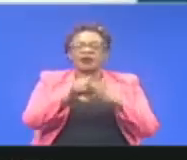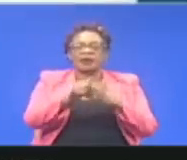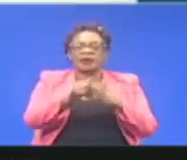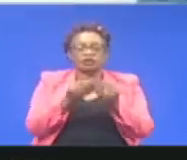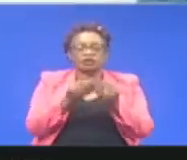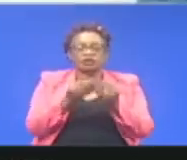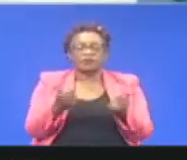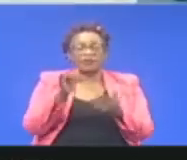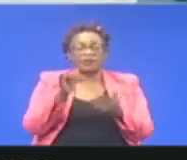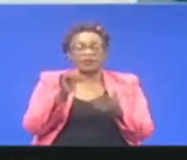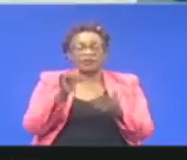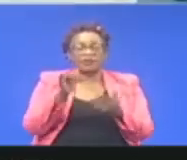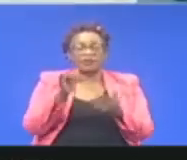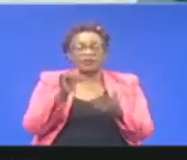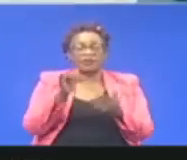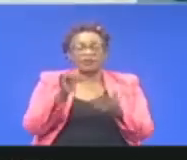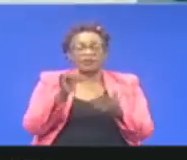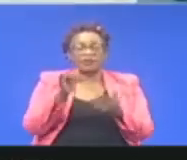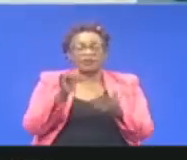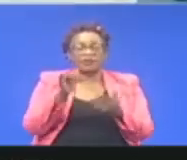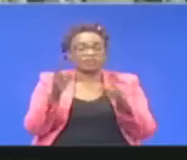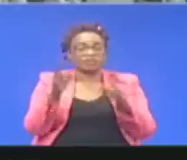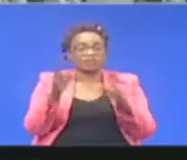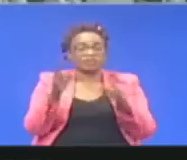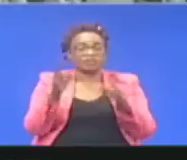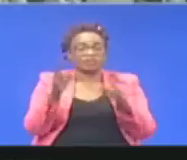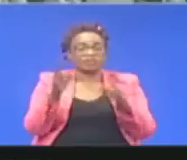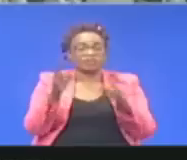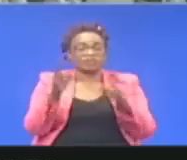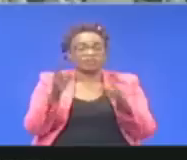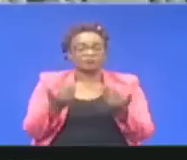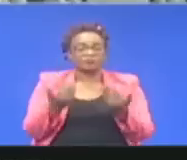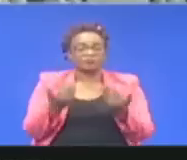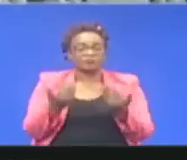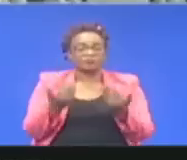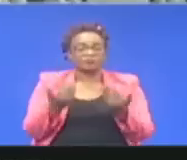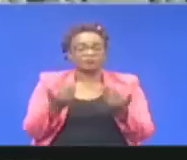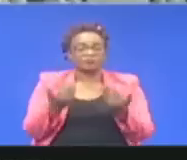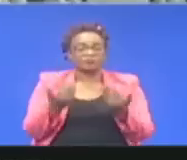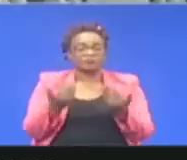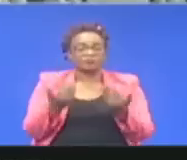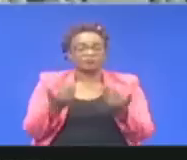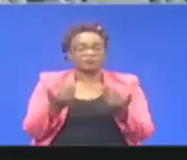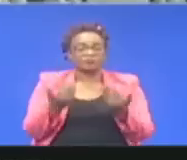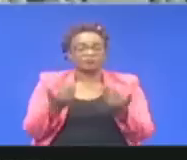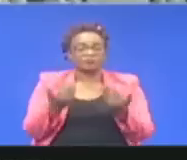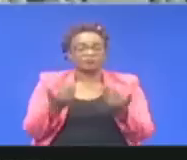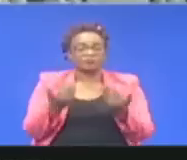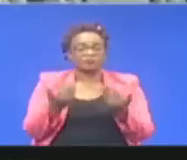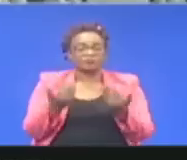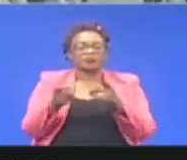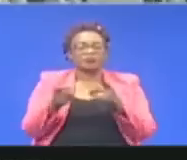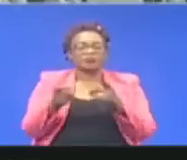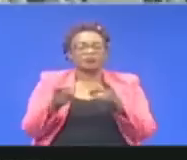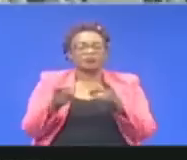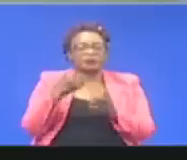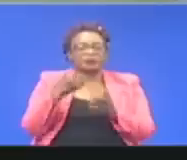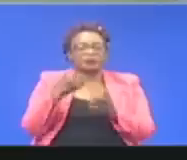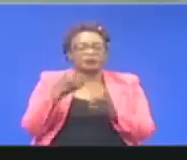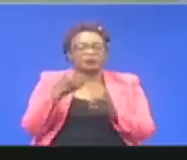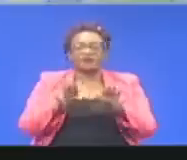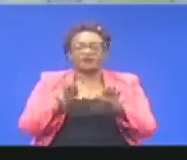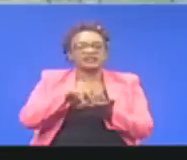conclusively." The management further said it was putting in place necessary structures to avert a similar incident in the